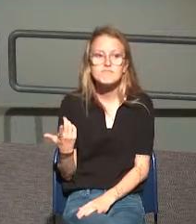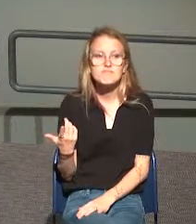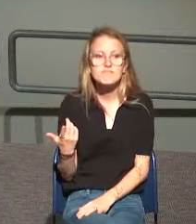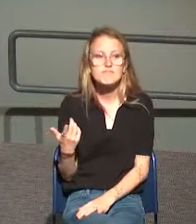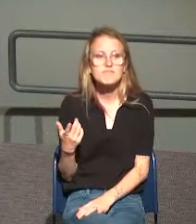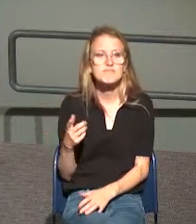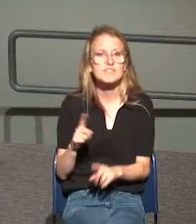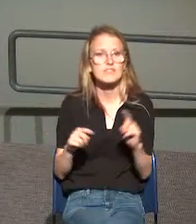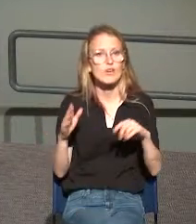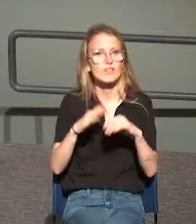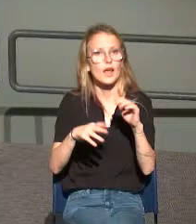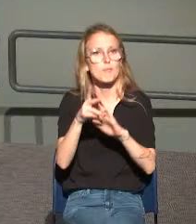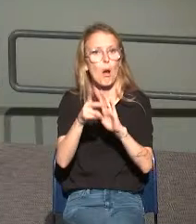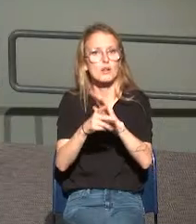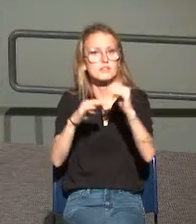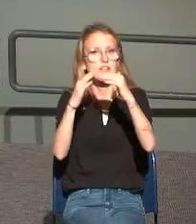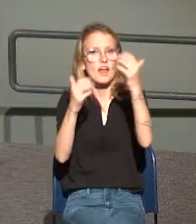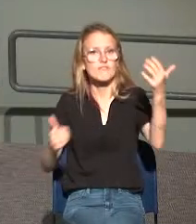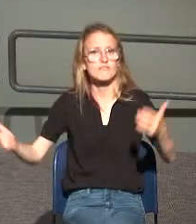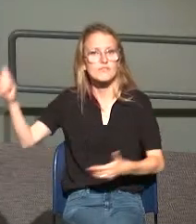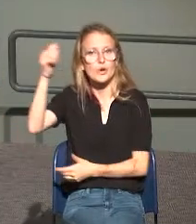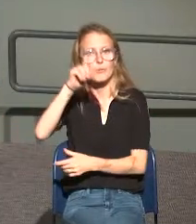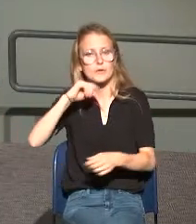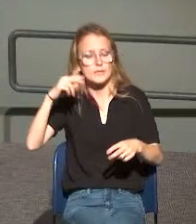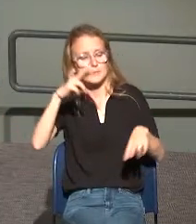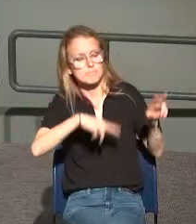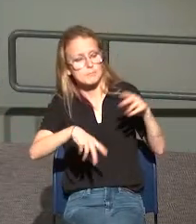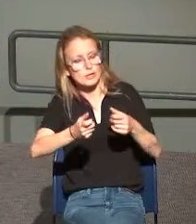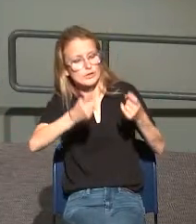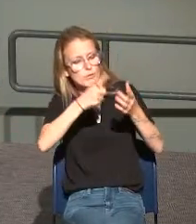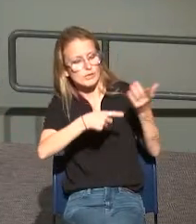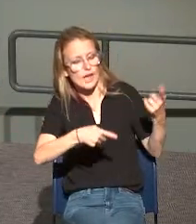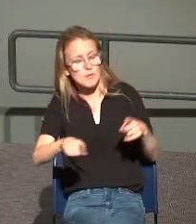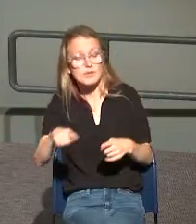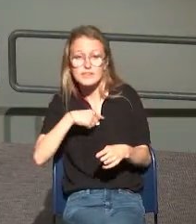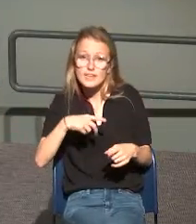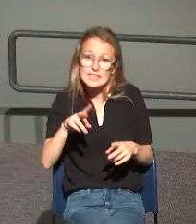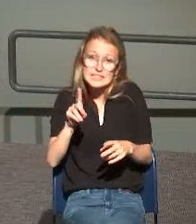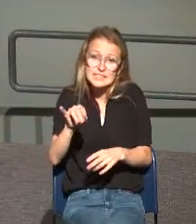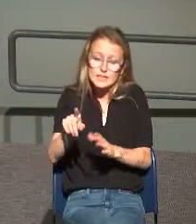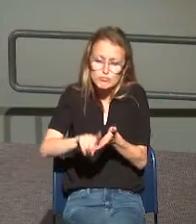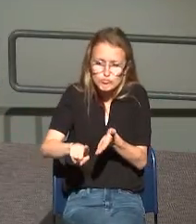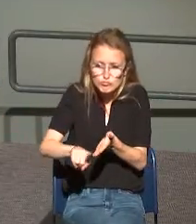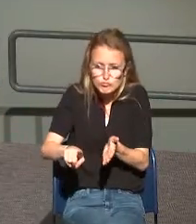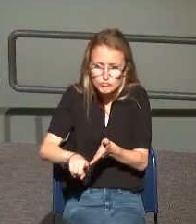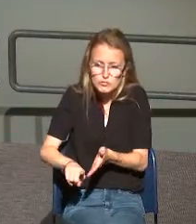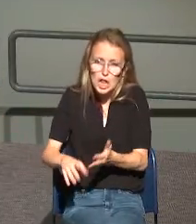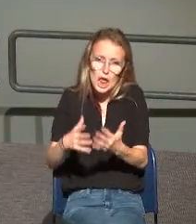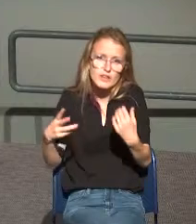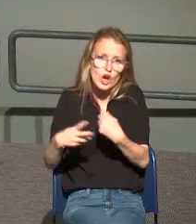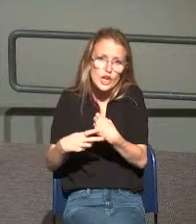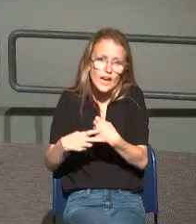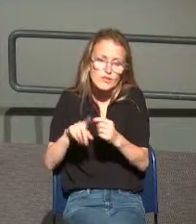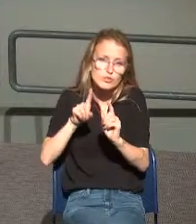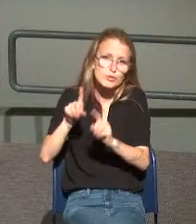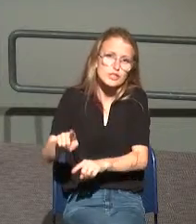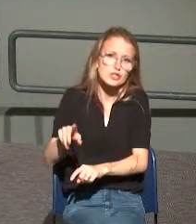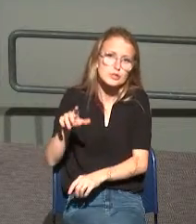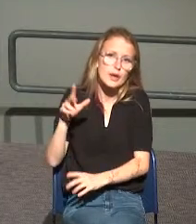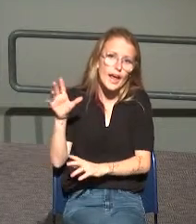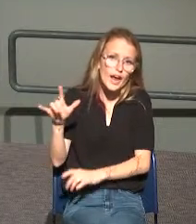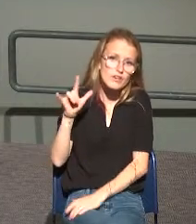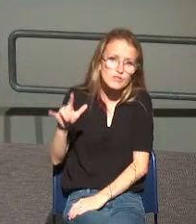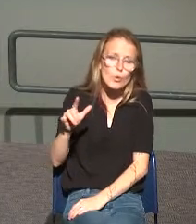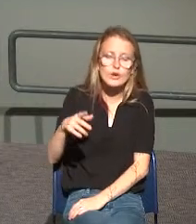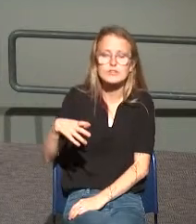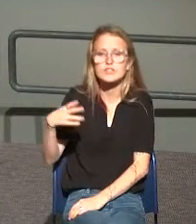in policy level and really understanding what was going on. So I dug into a lot of archives. I went to the Air Force Historical Research Agency. I